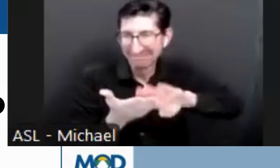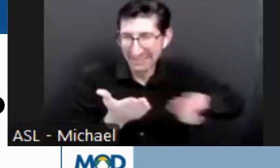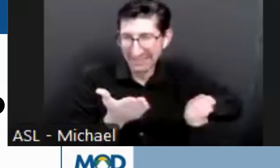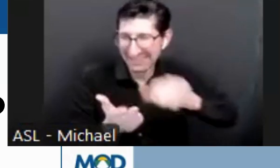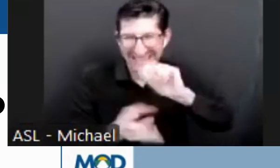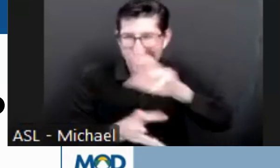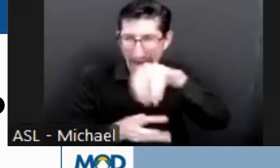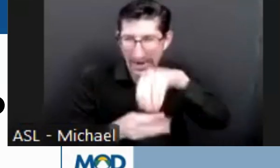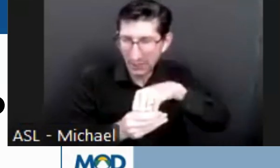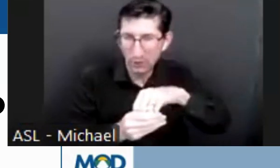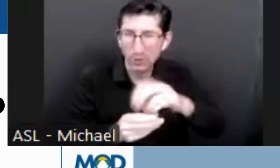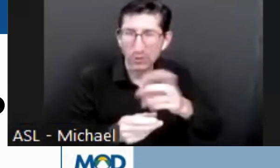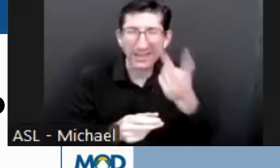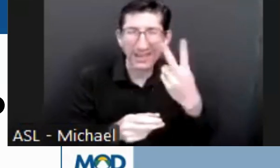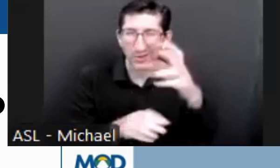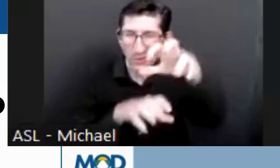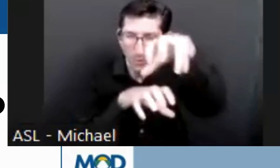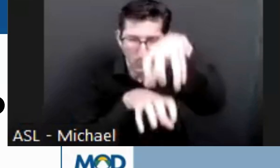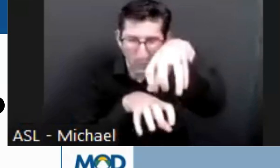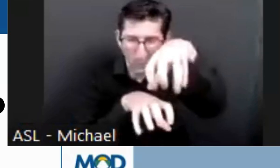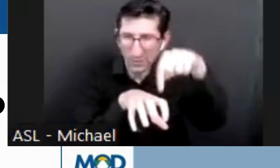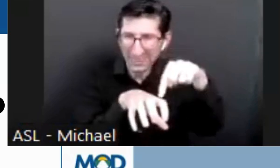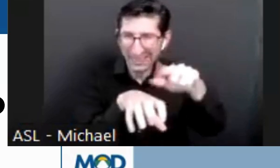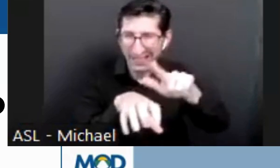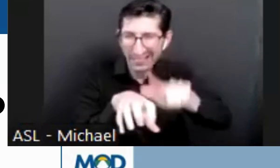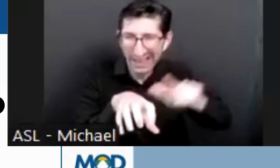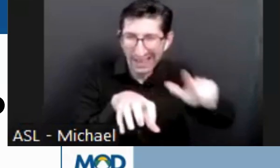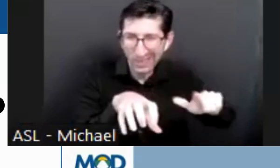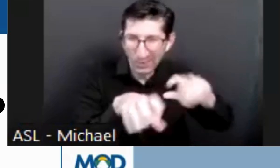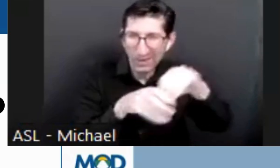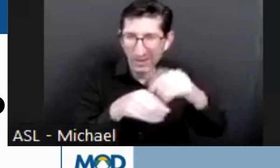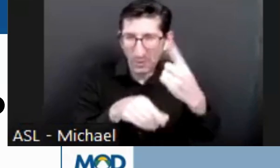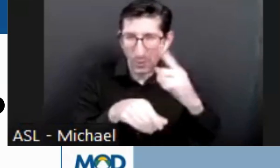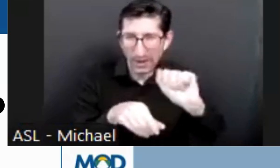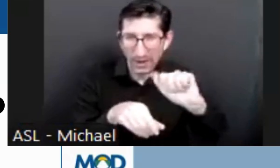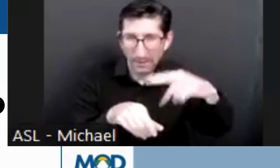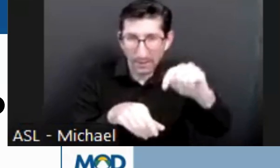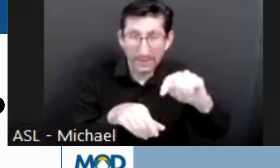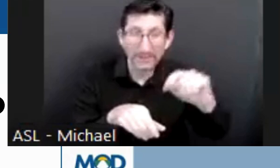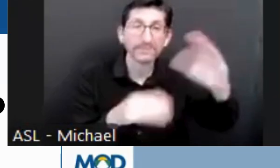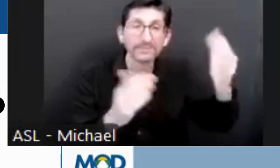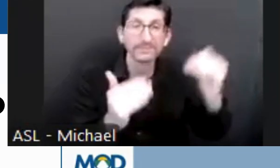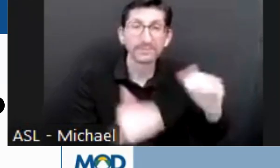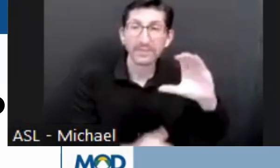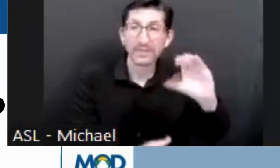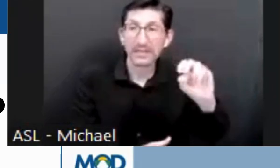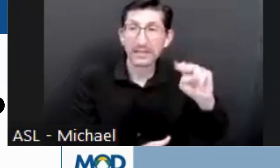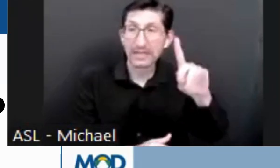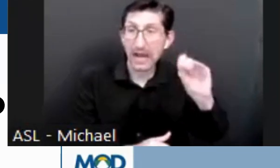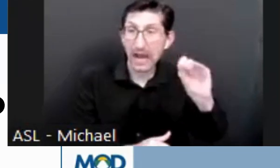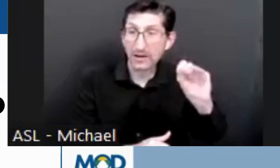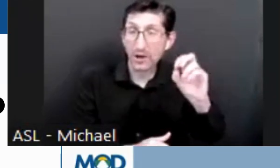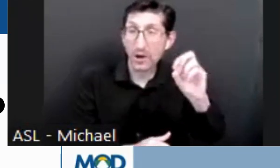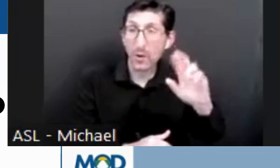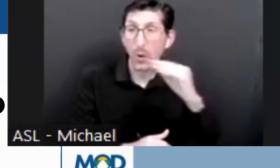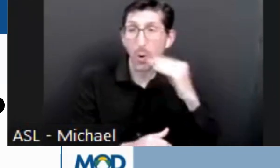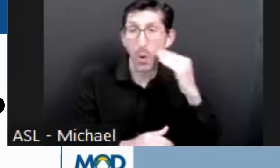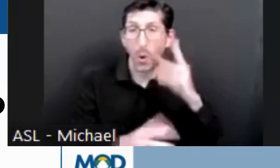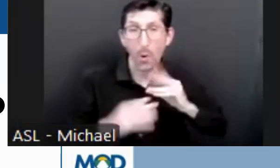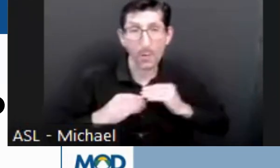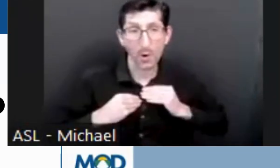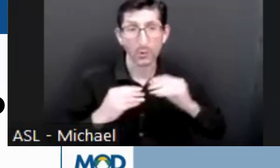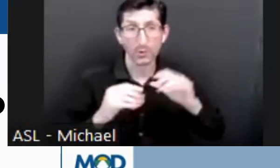housing where the owner lives in the unit, as I mentioned before. Condo or homeowners associations are housing providers, as